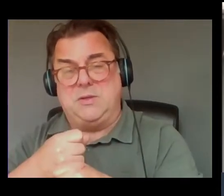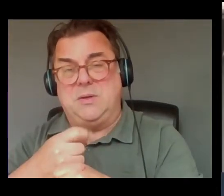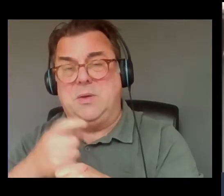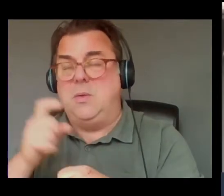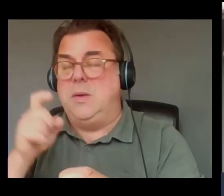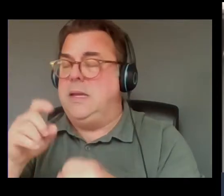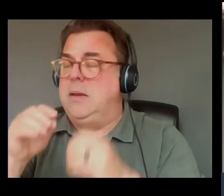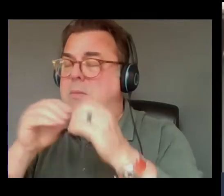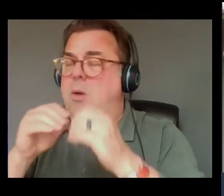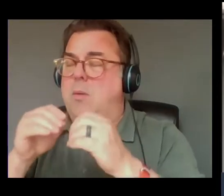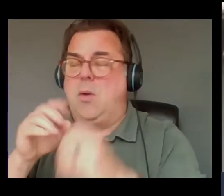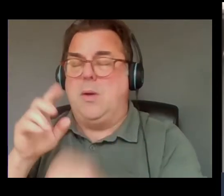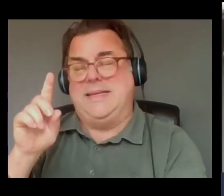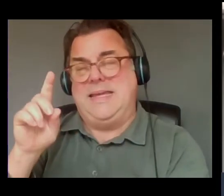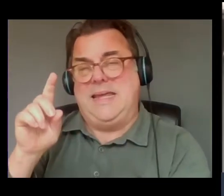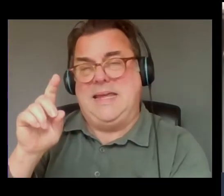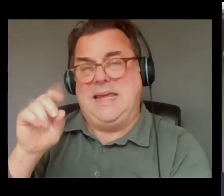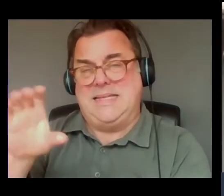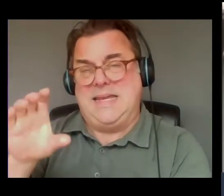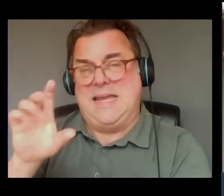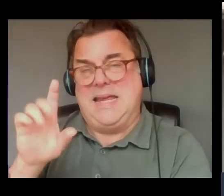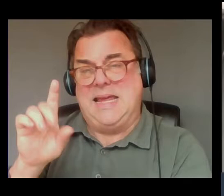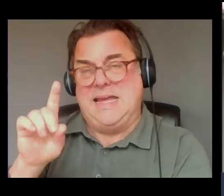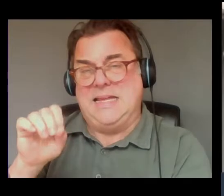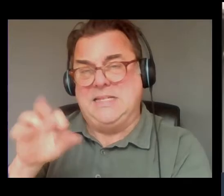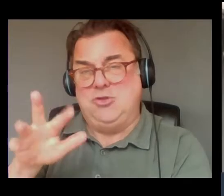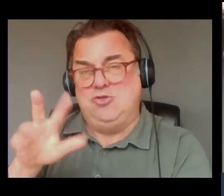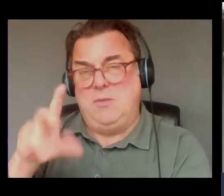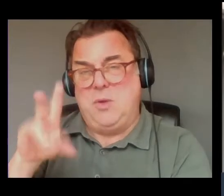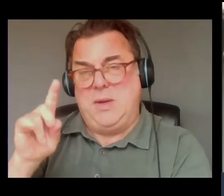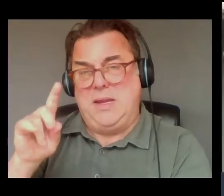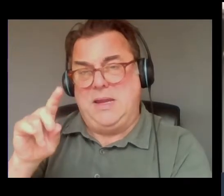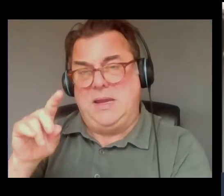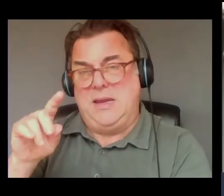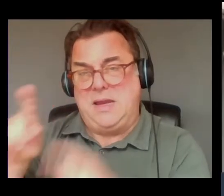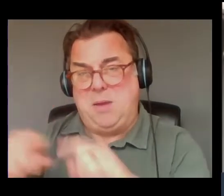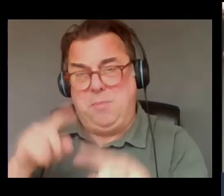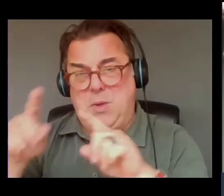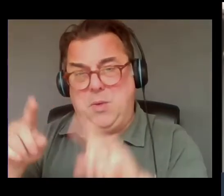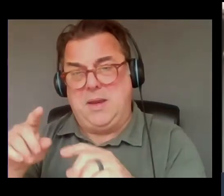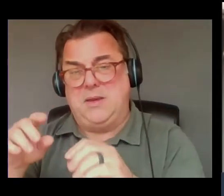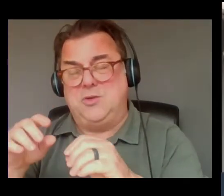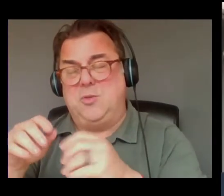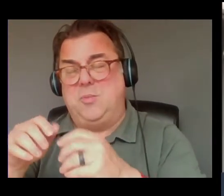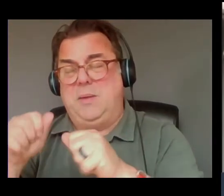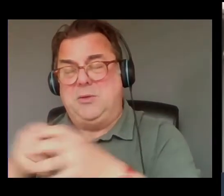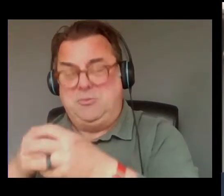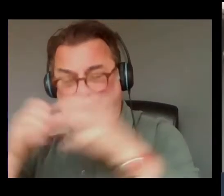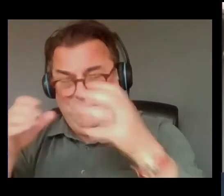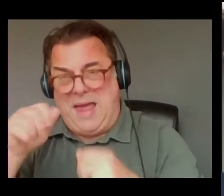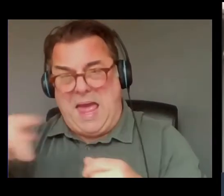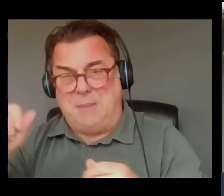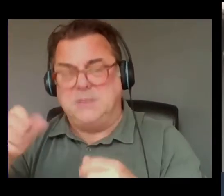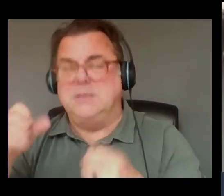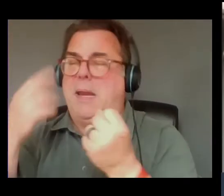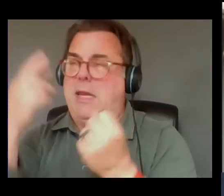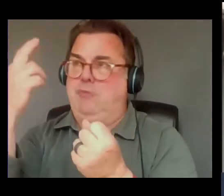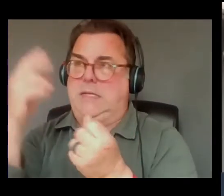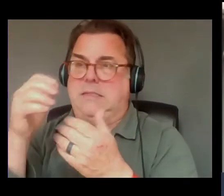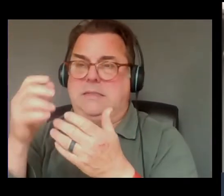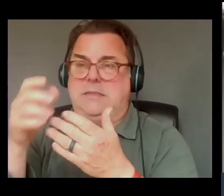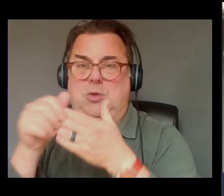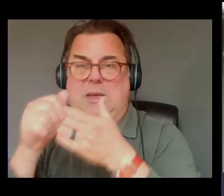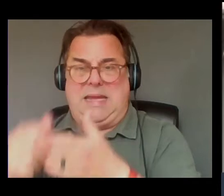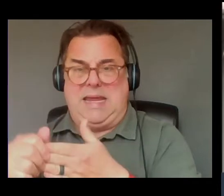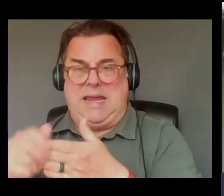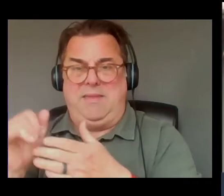a growing need for building these scalable applications. And there are many reasons for this, many forces driving this trend. But